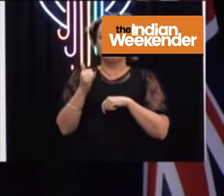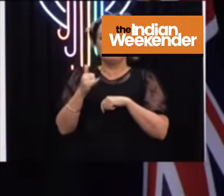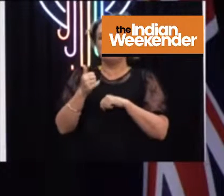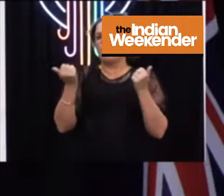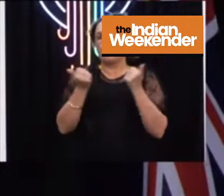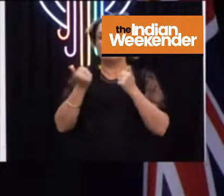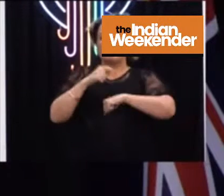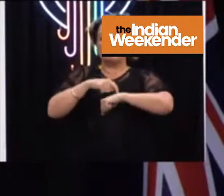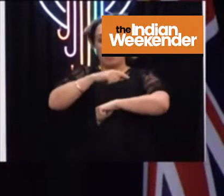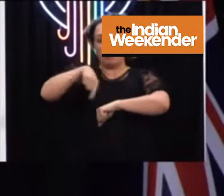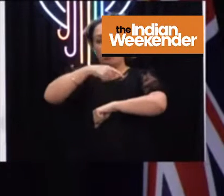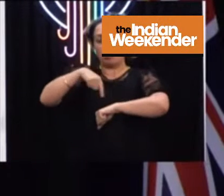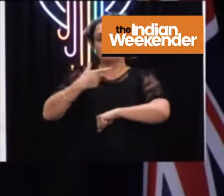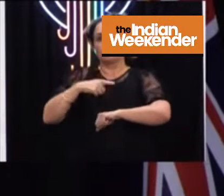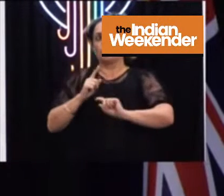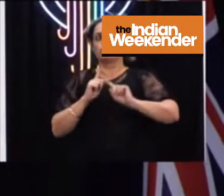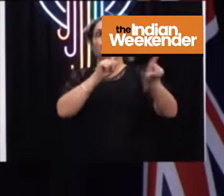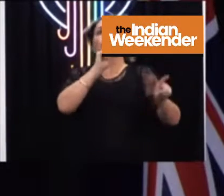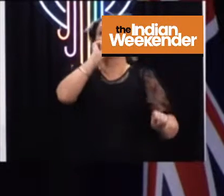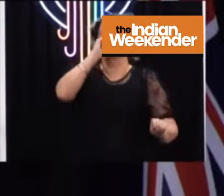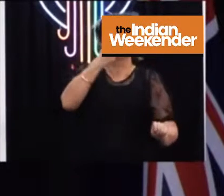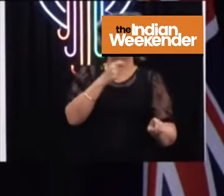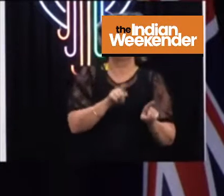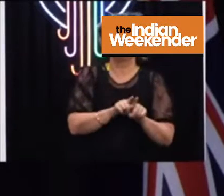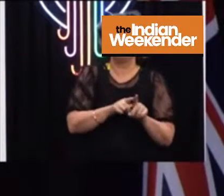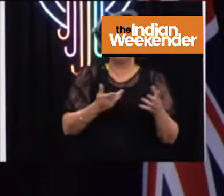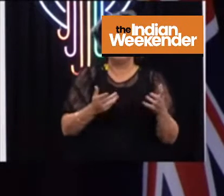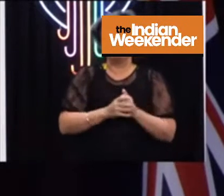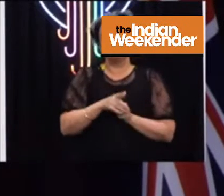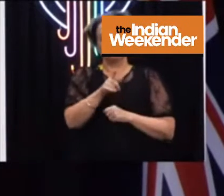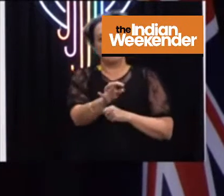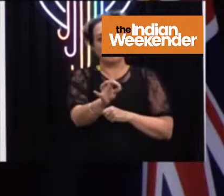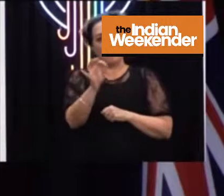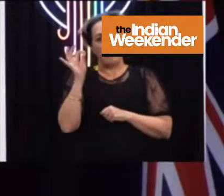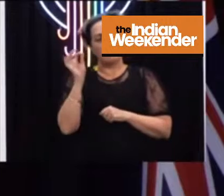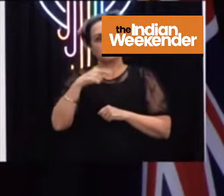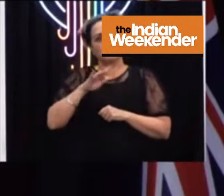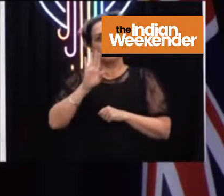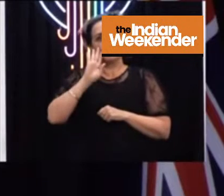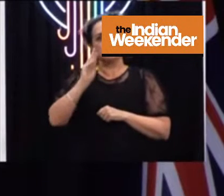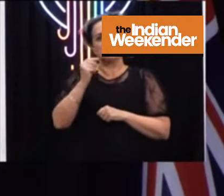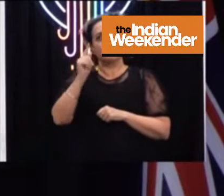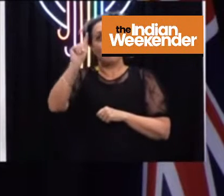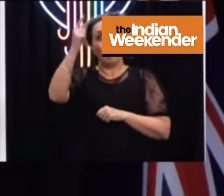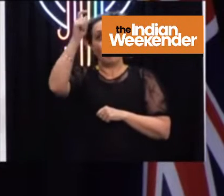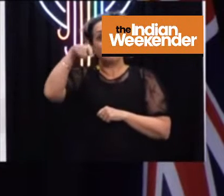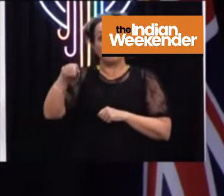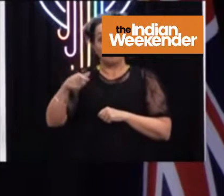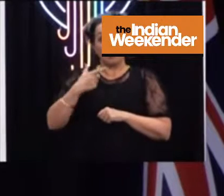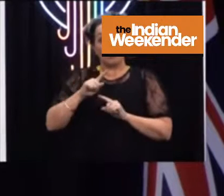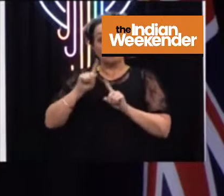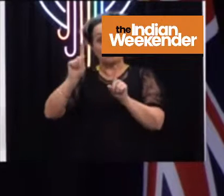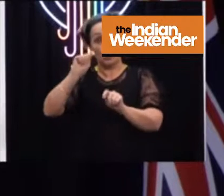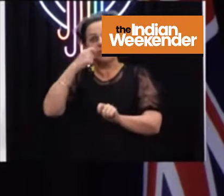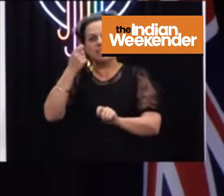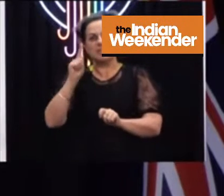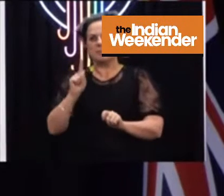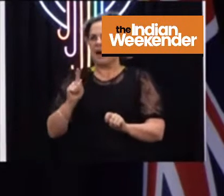already. We're hearing from some Aucklanders that you're asking them to get tested, but some of them can't get to the testing sites. Is